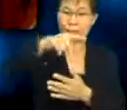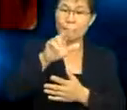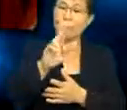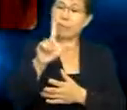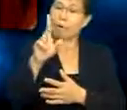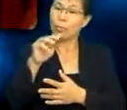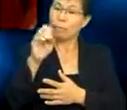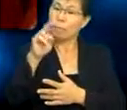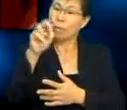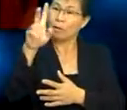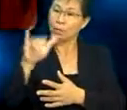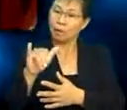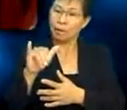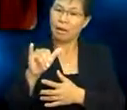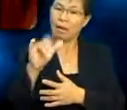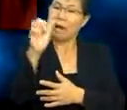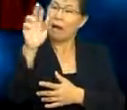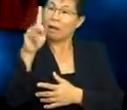This is a pulmonary artery,